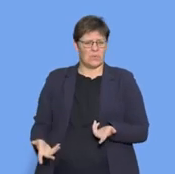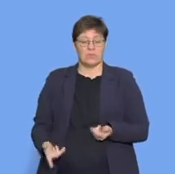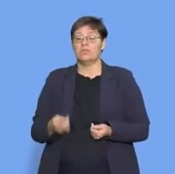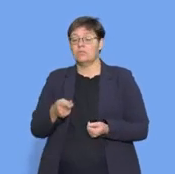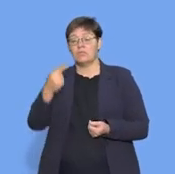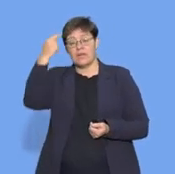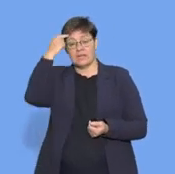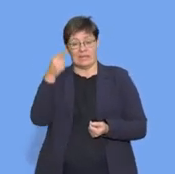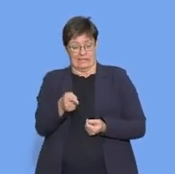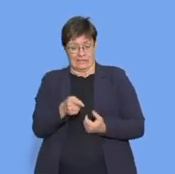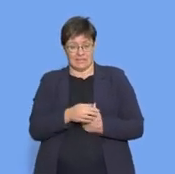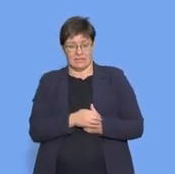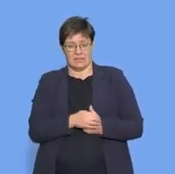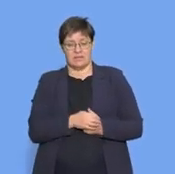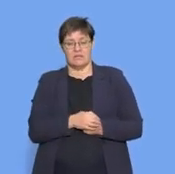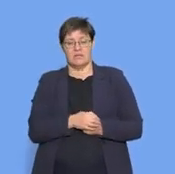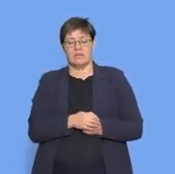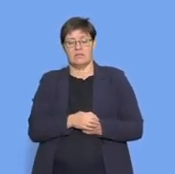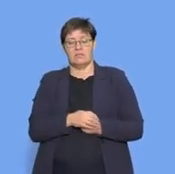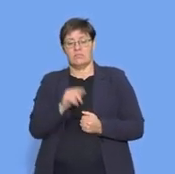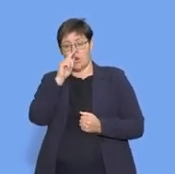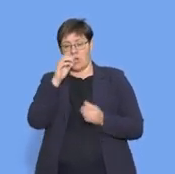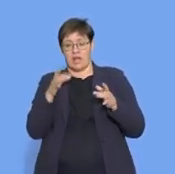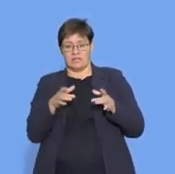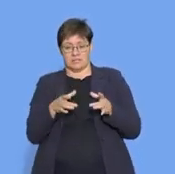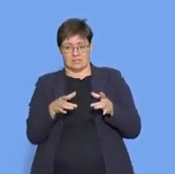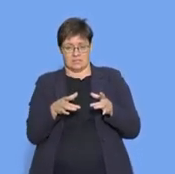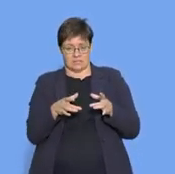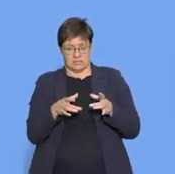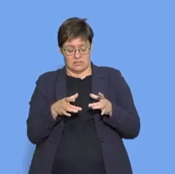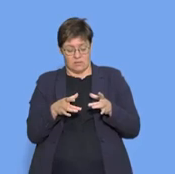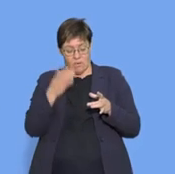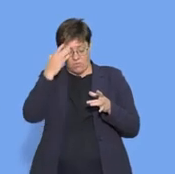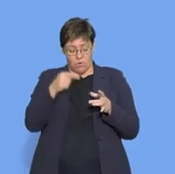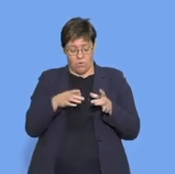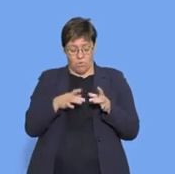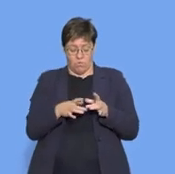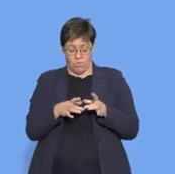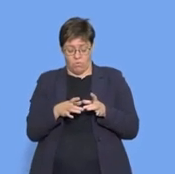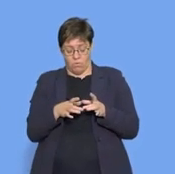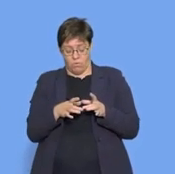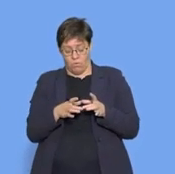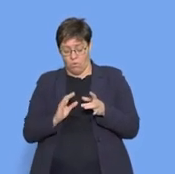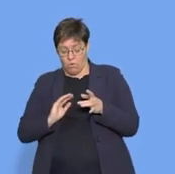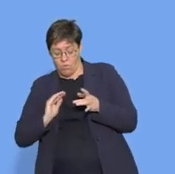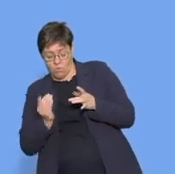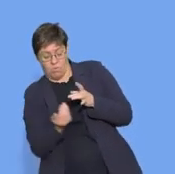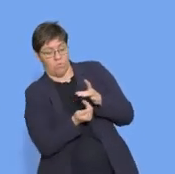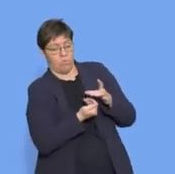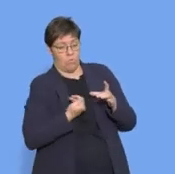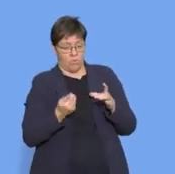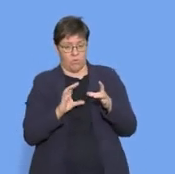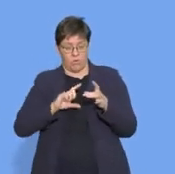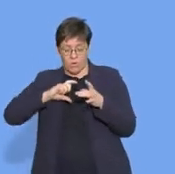r? If we think about a cylinder, and if you want to watch my hands, we know that a can or a cylinder